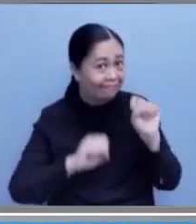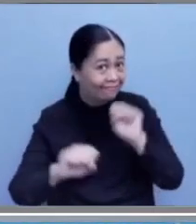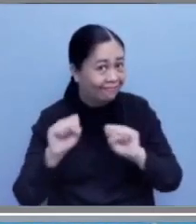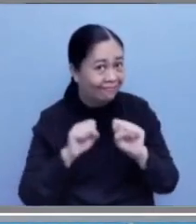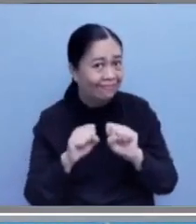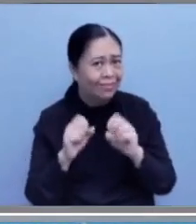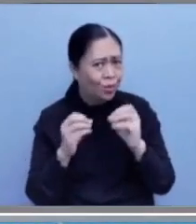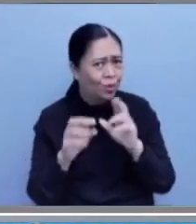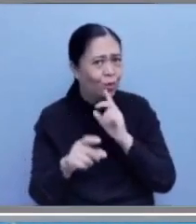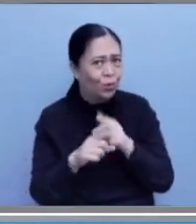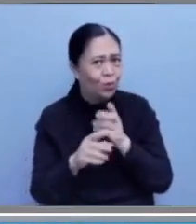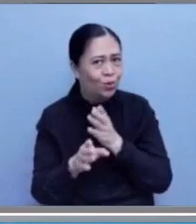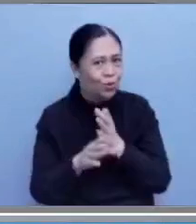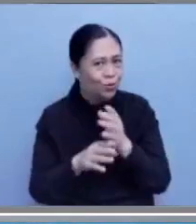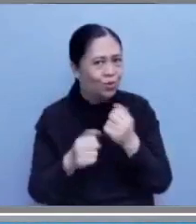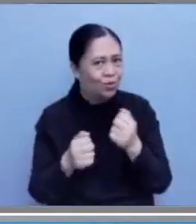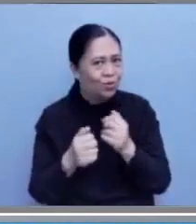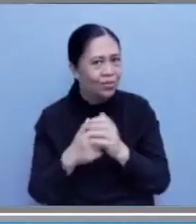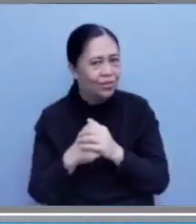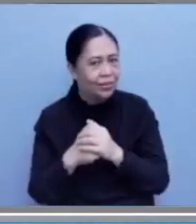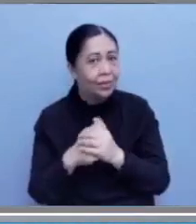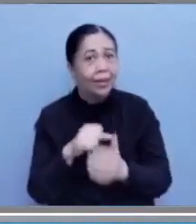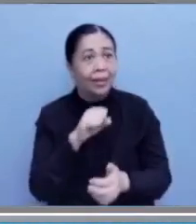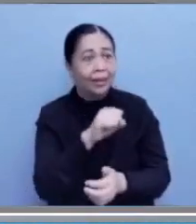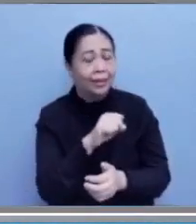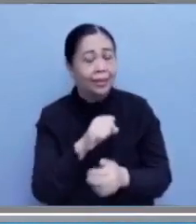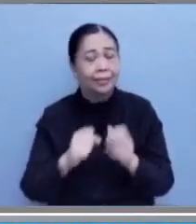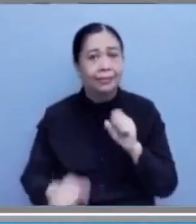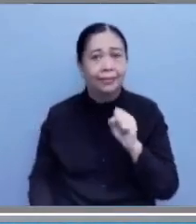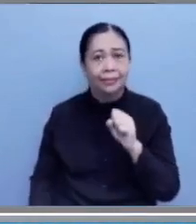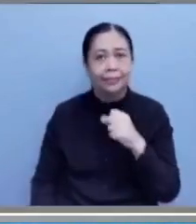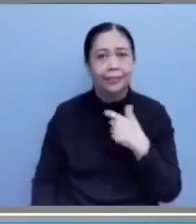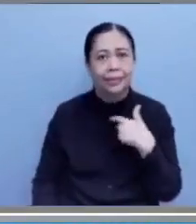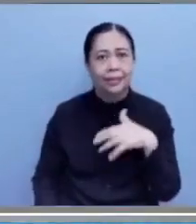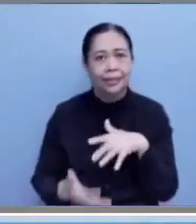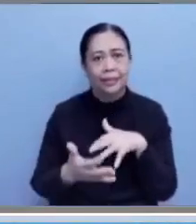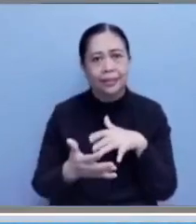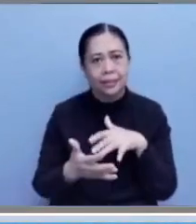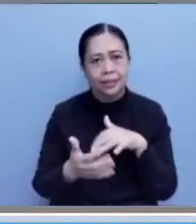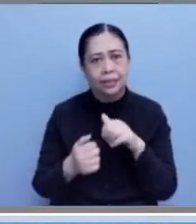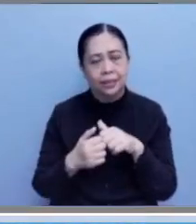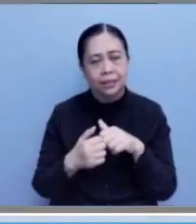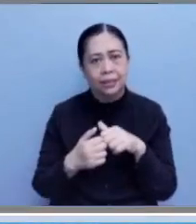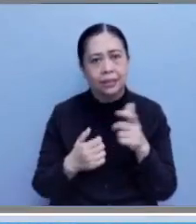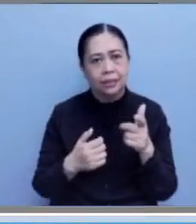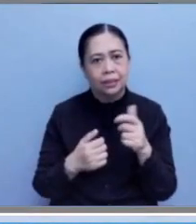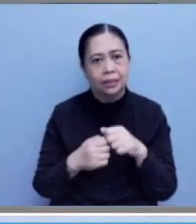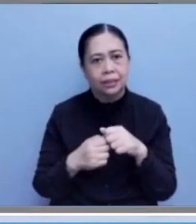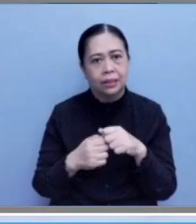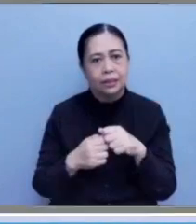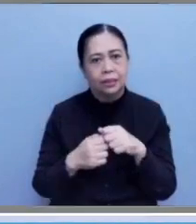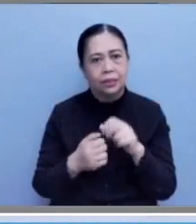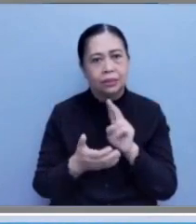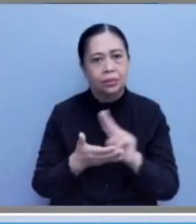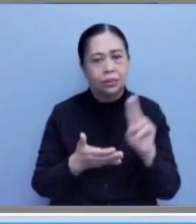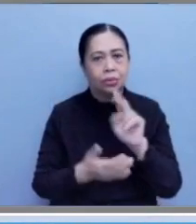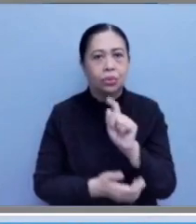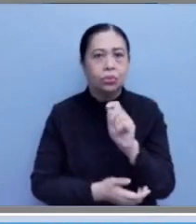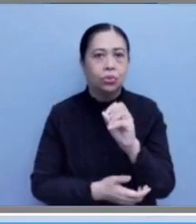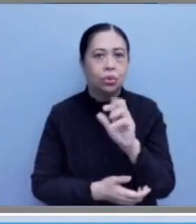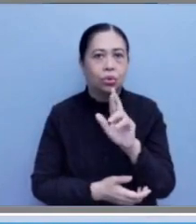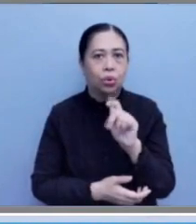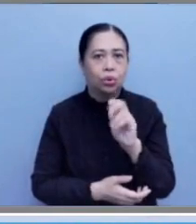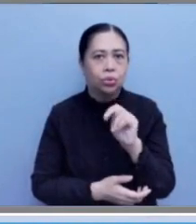talaga chamba lang? Yeah, it has. I studied zoology in university in Toronto, Canada. Pero I